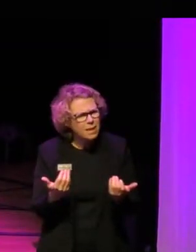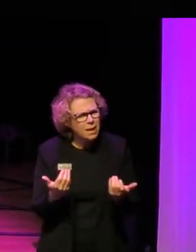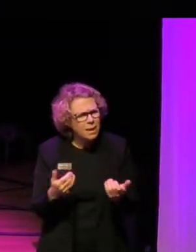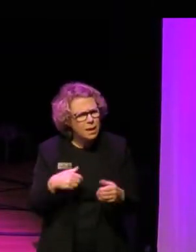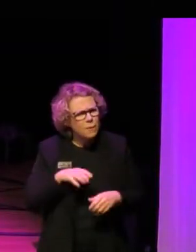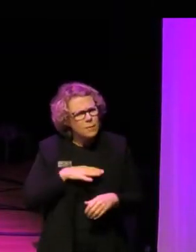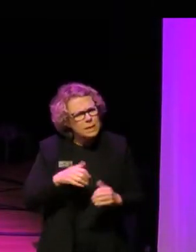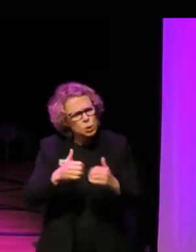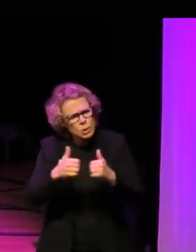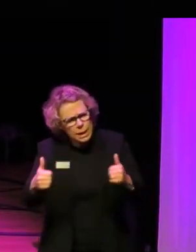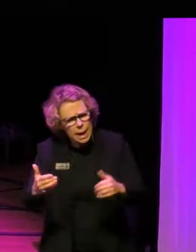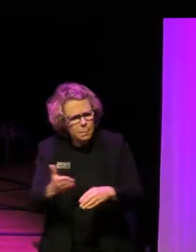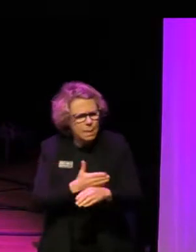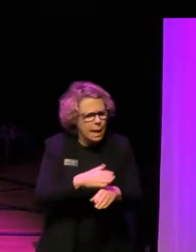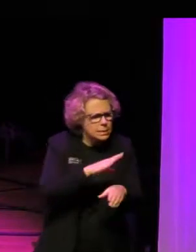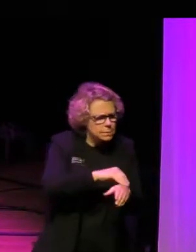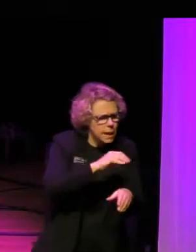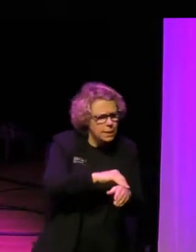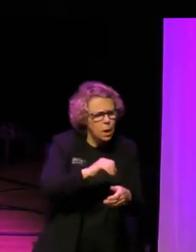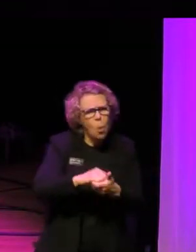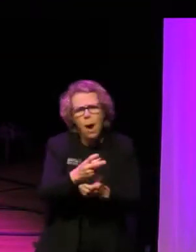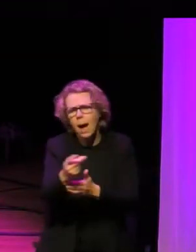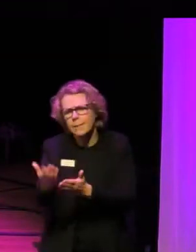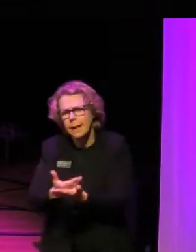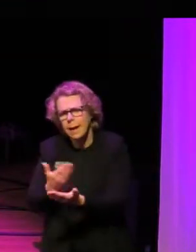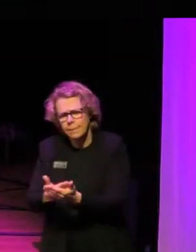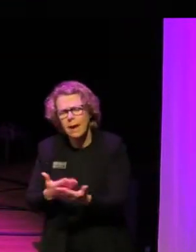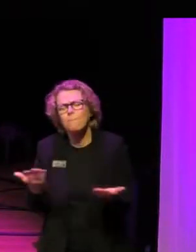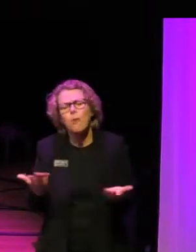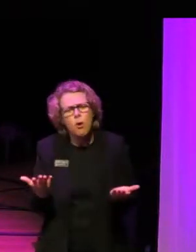Sweden and many other countries was that